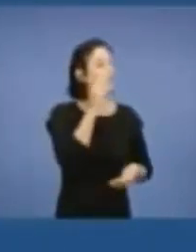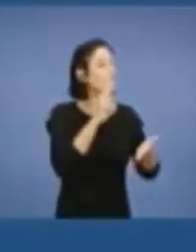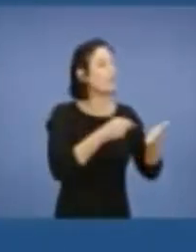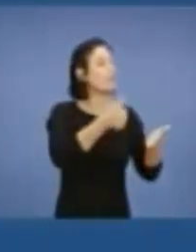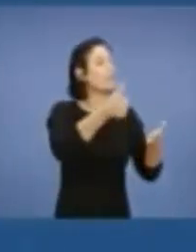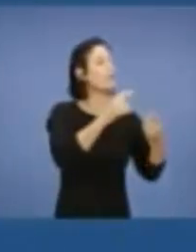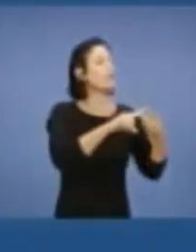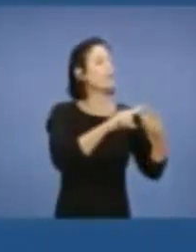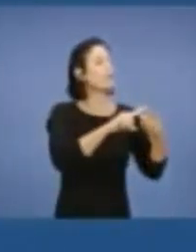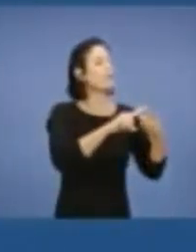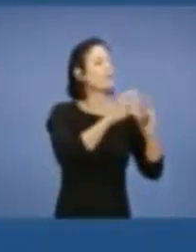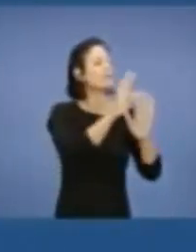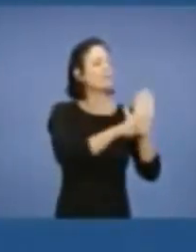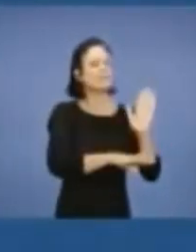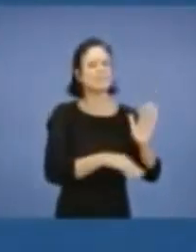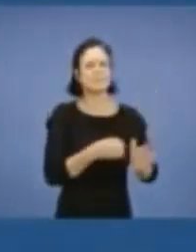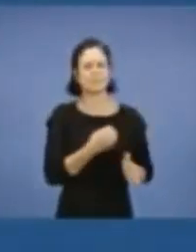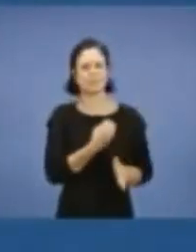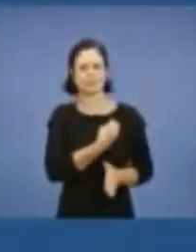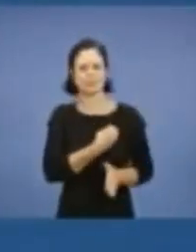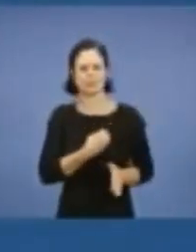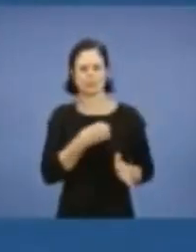text,